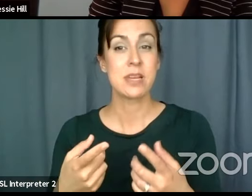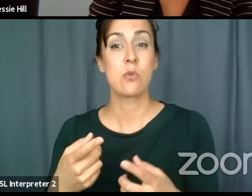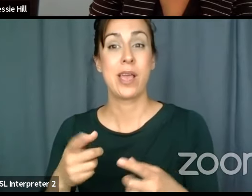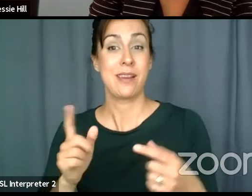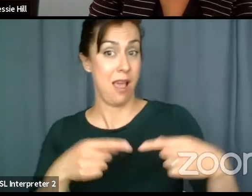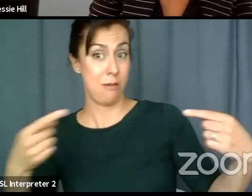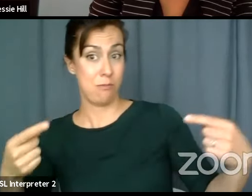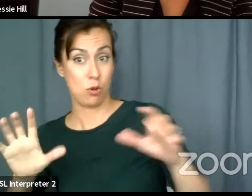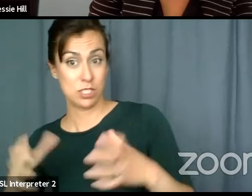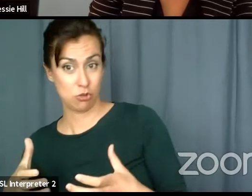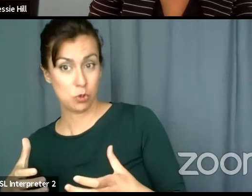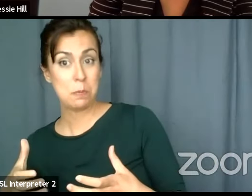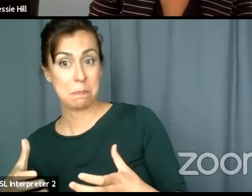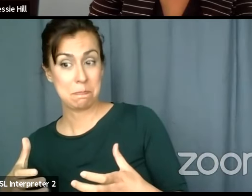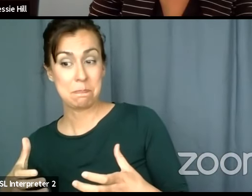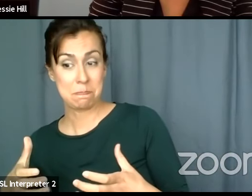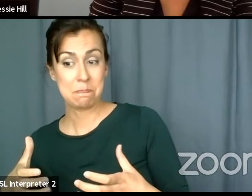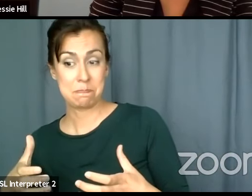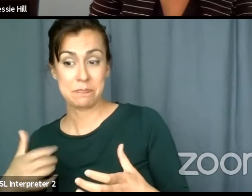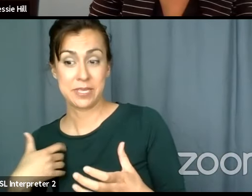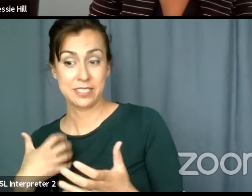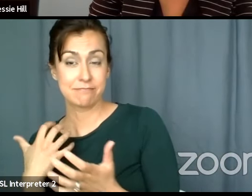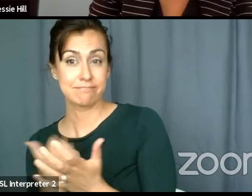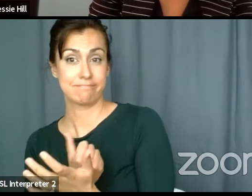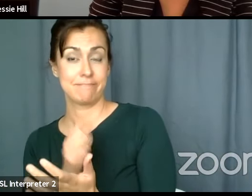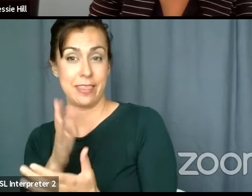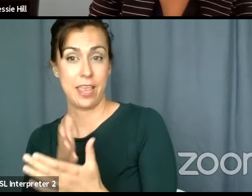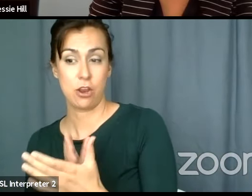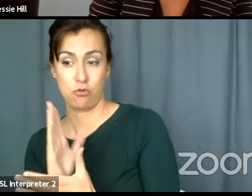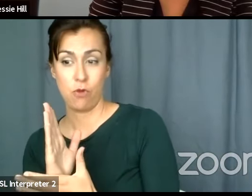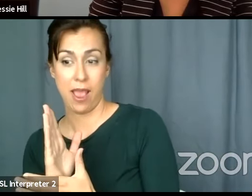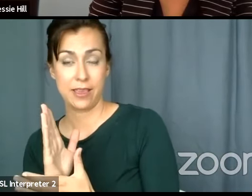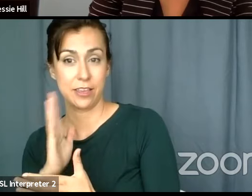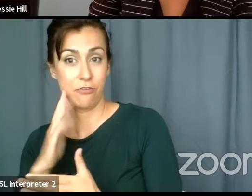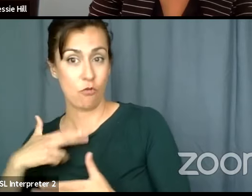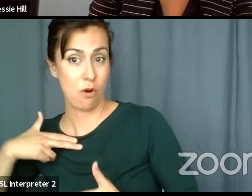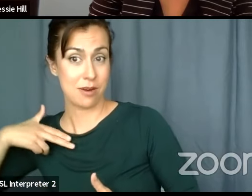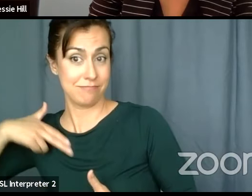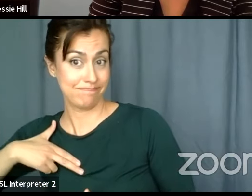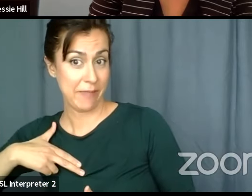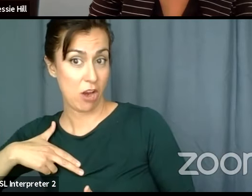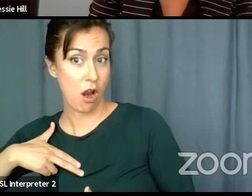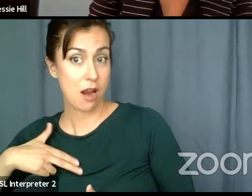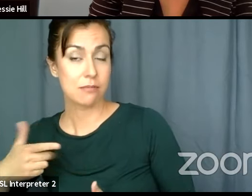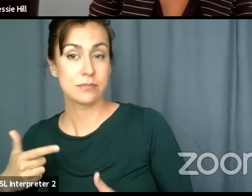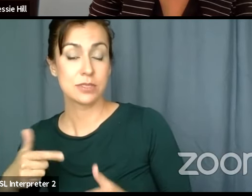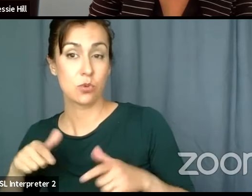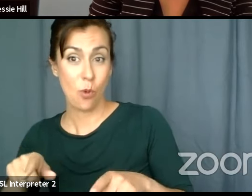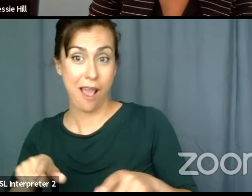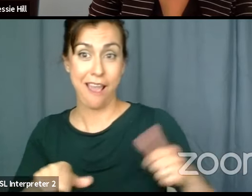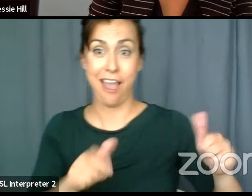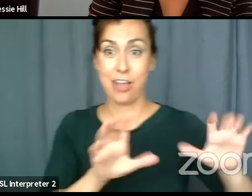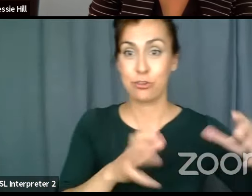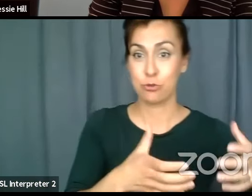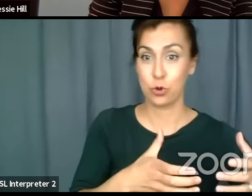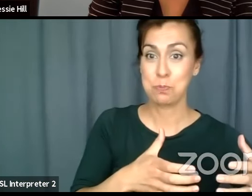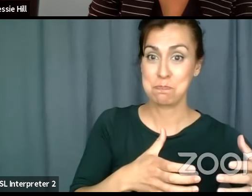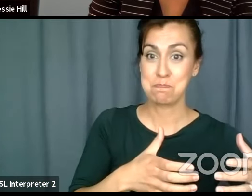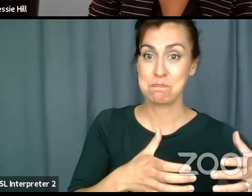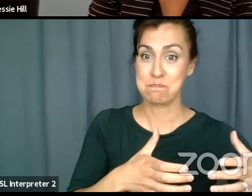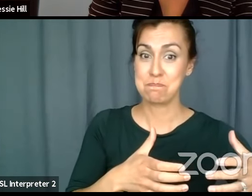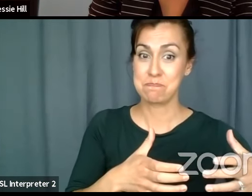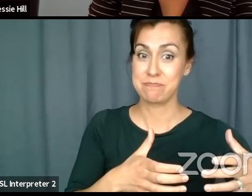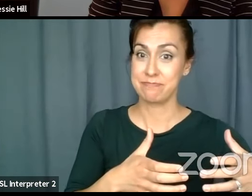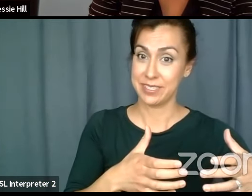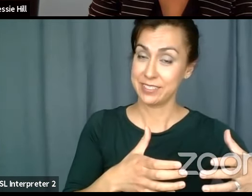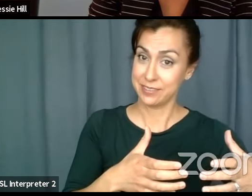group is exercising their rights to bear arms, while the other group is exercising their